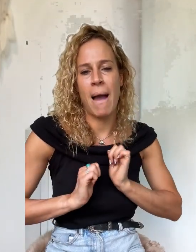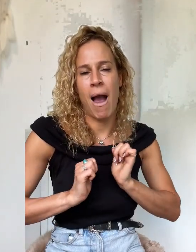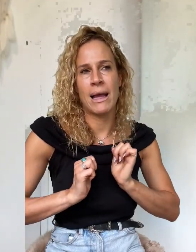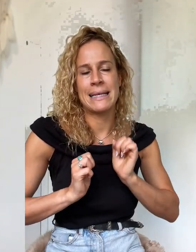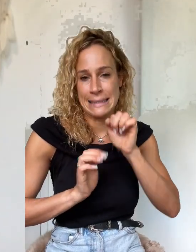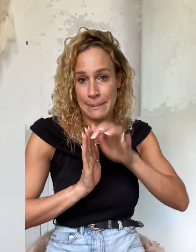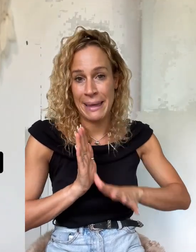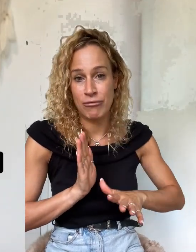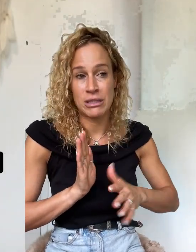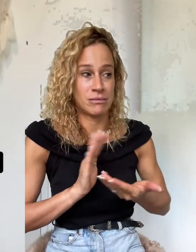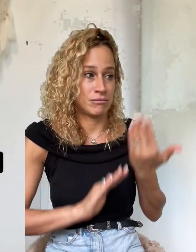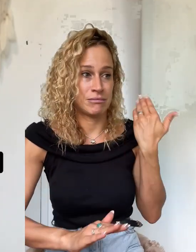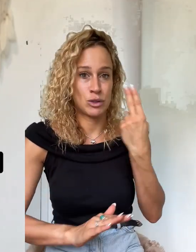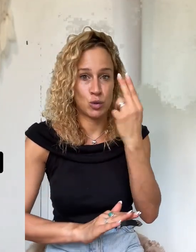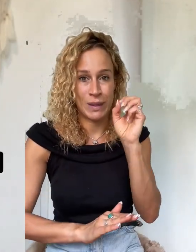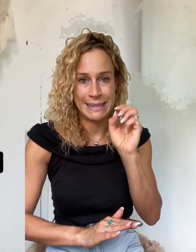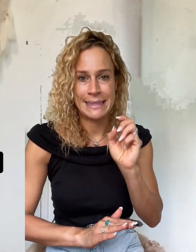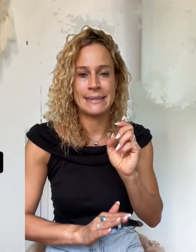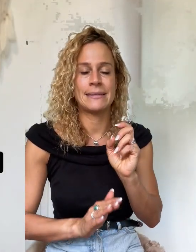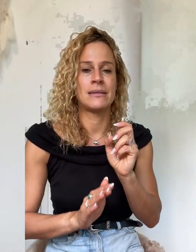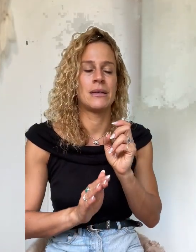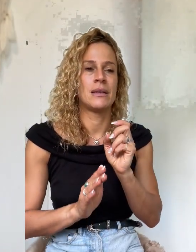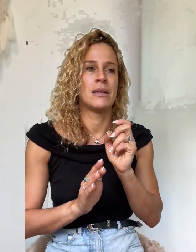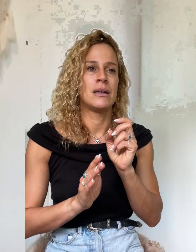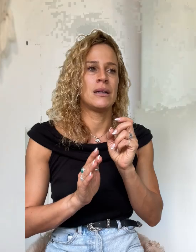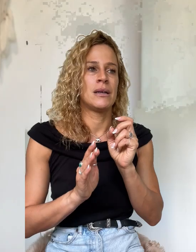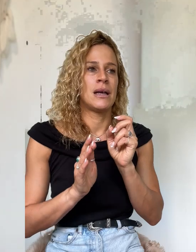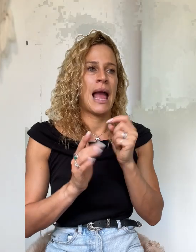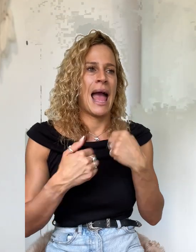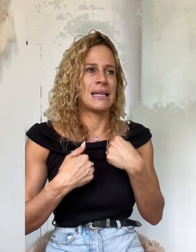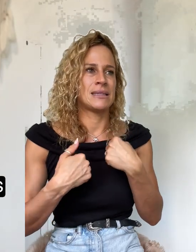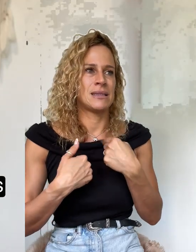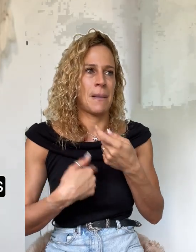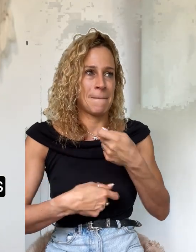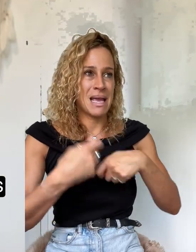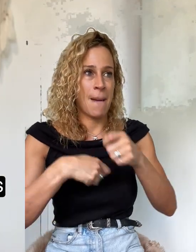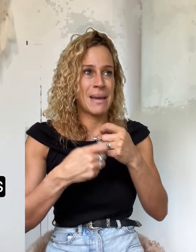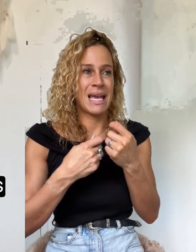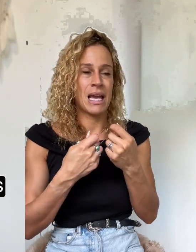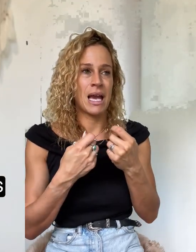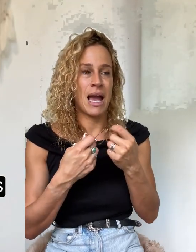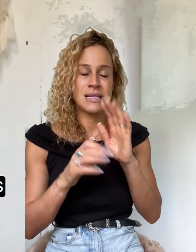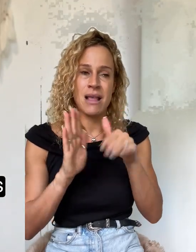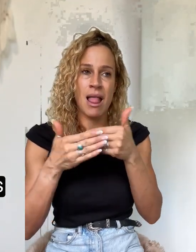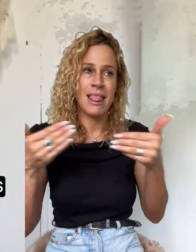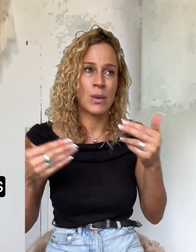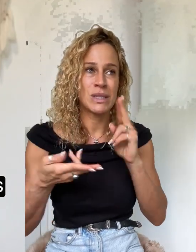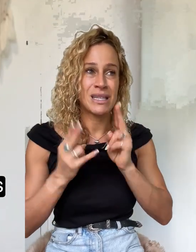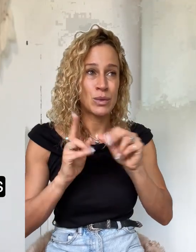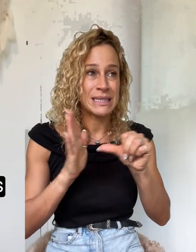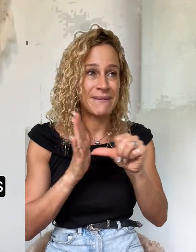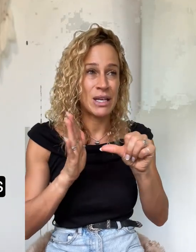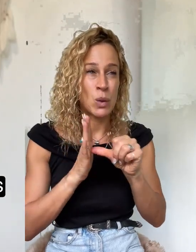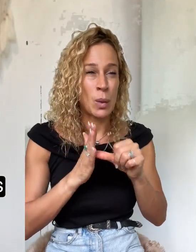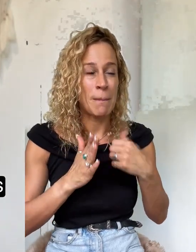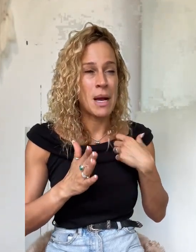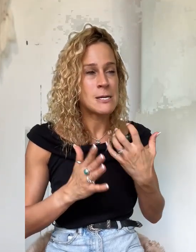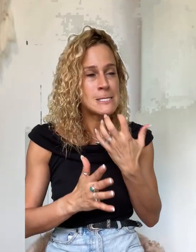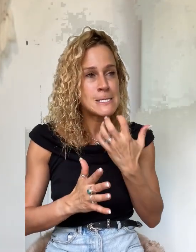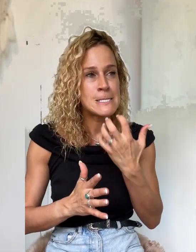show my 20s was. But one of the biggest driving forces to get me through the qualifications to become an interpreter